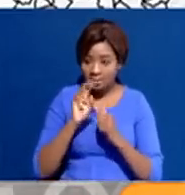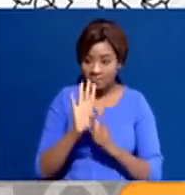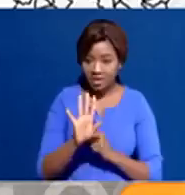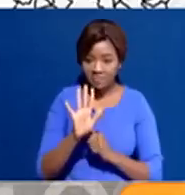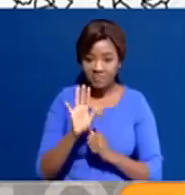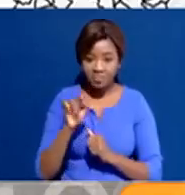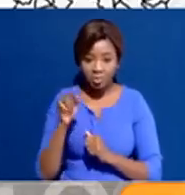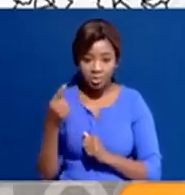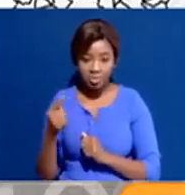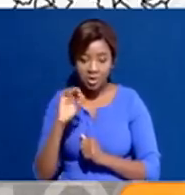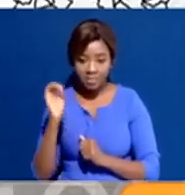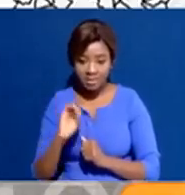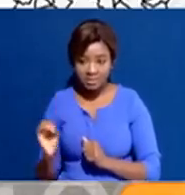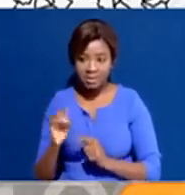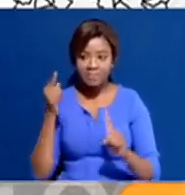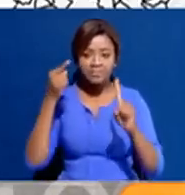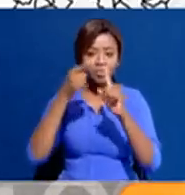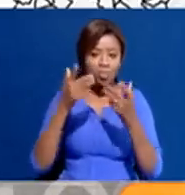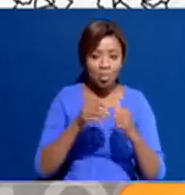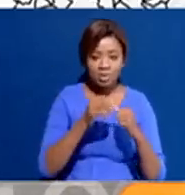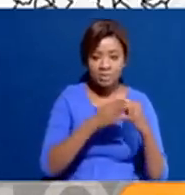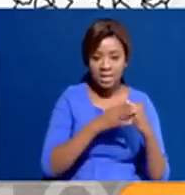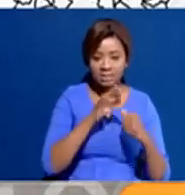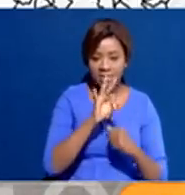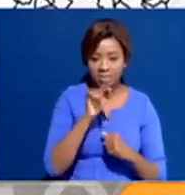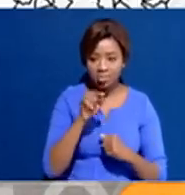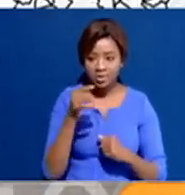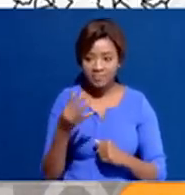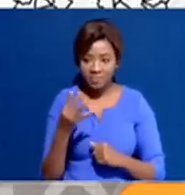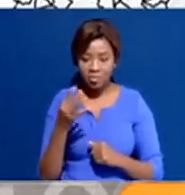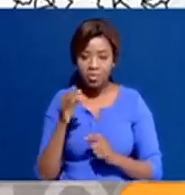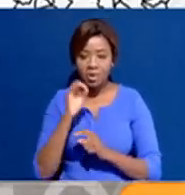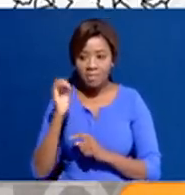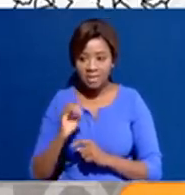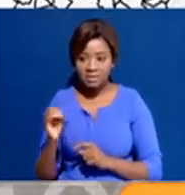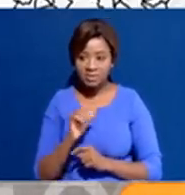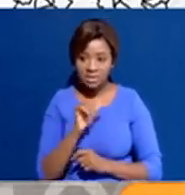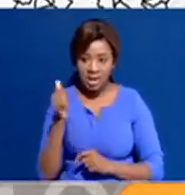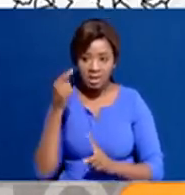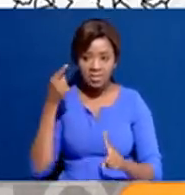on the original target and 93.4% on the supplementary target,